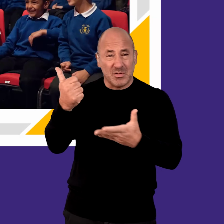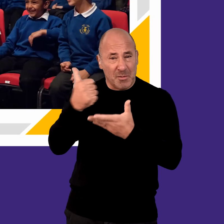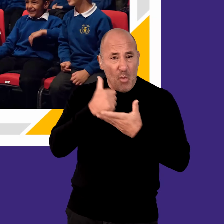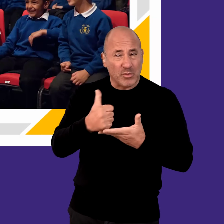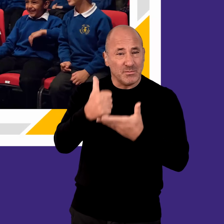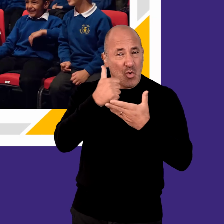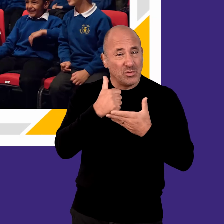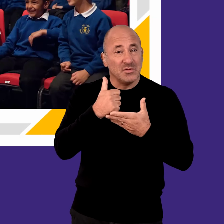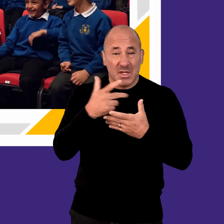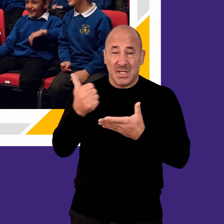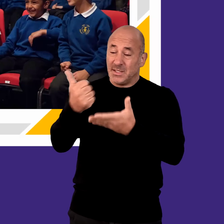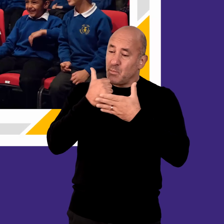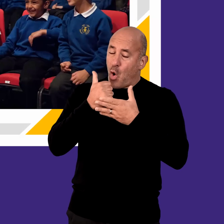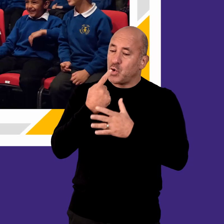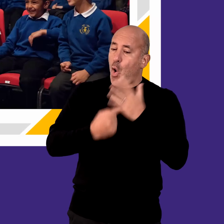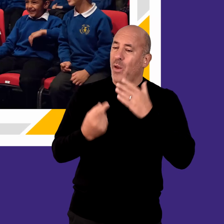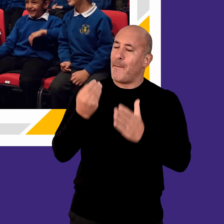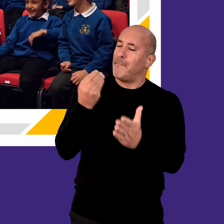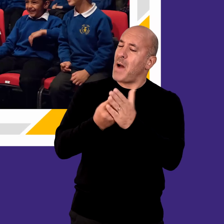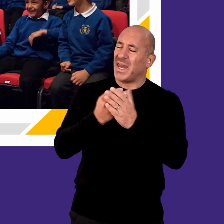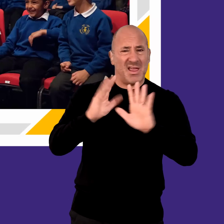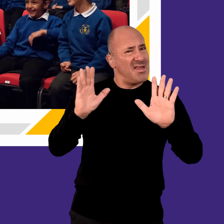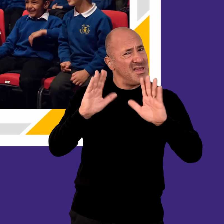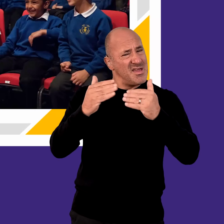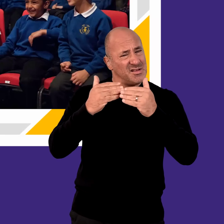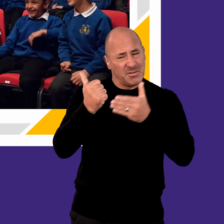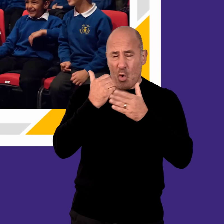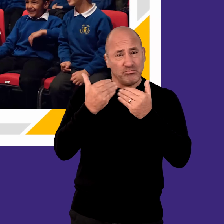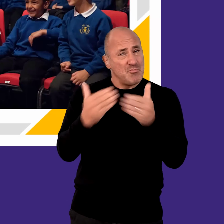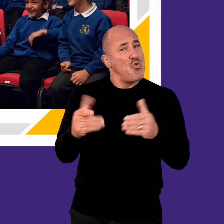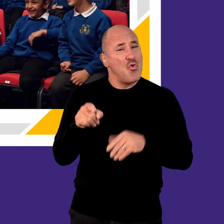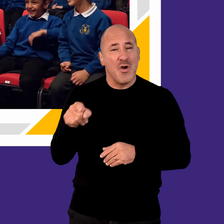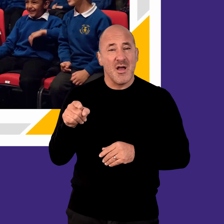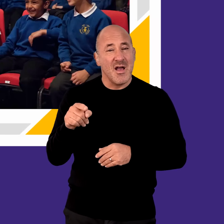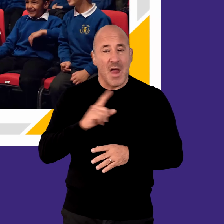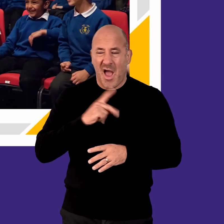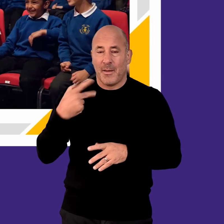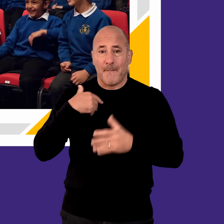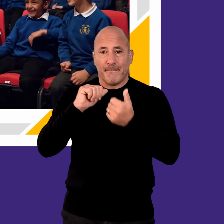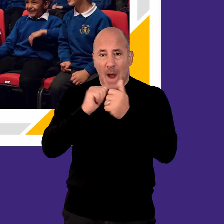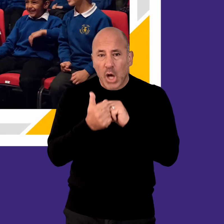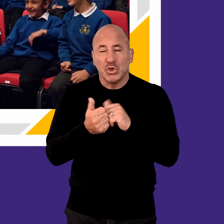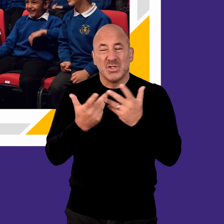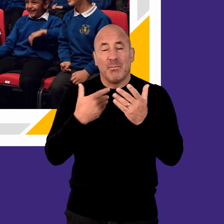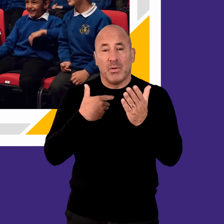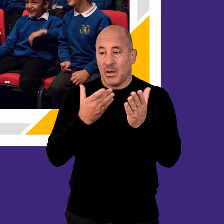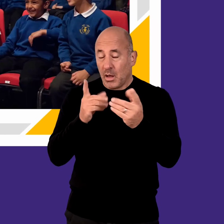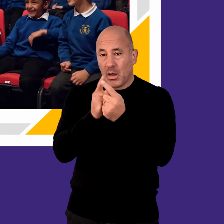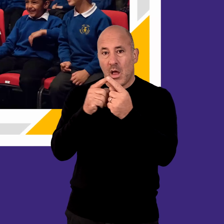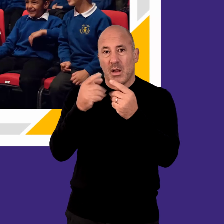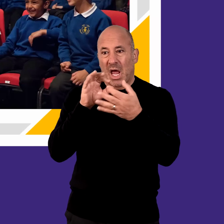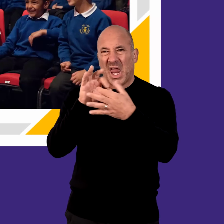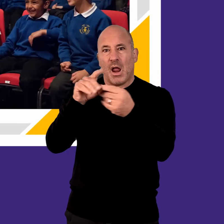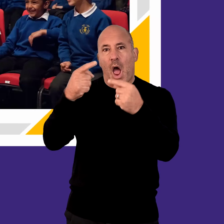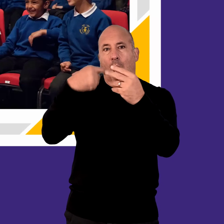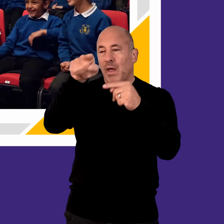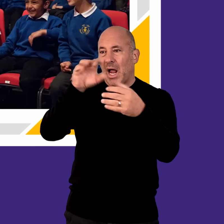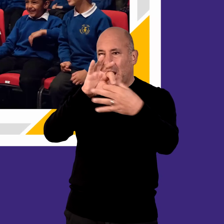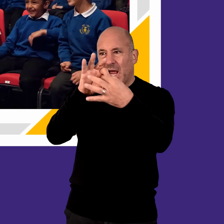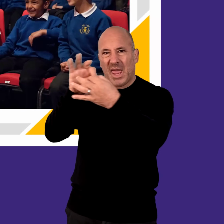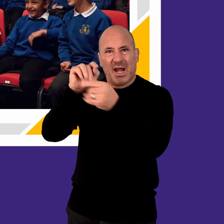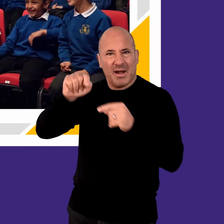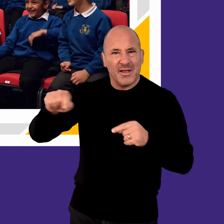are fantastic in terms of supporting us. And I always say that support goes well beyond money. It is about partnerships.